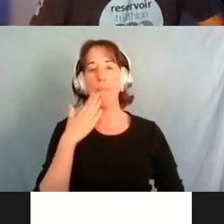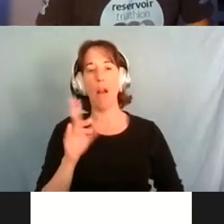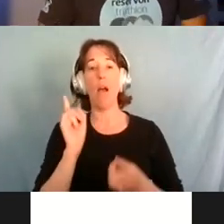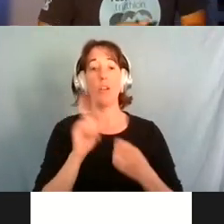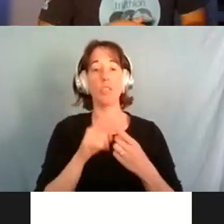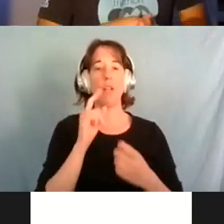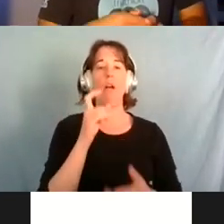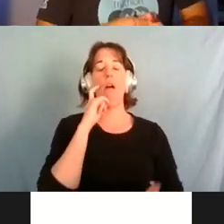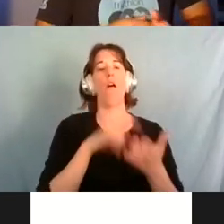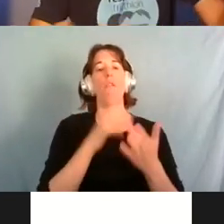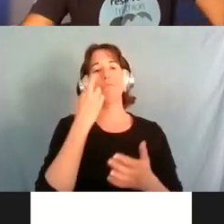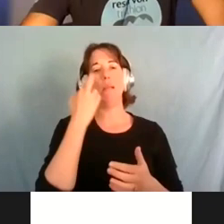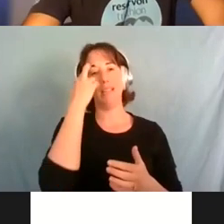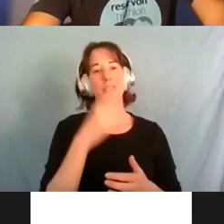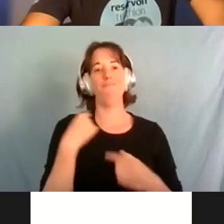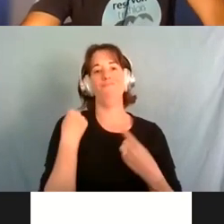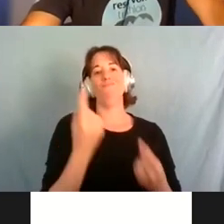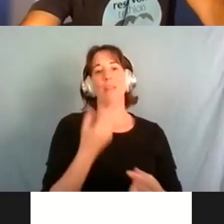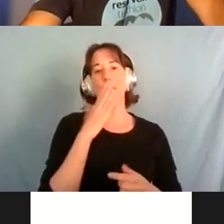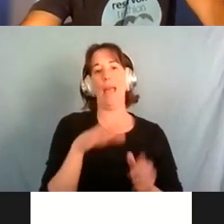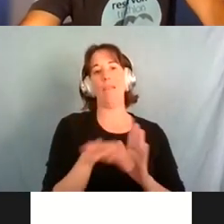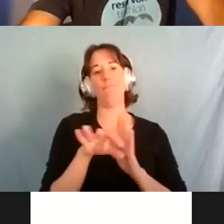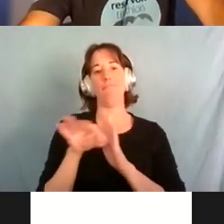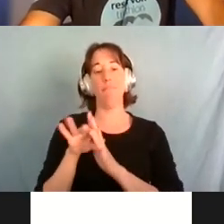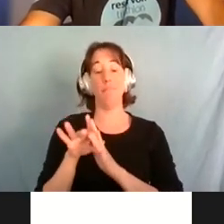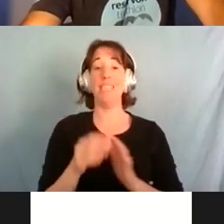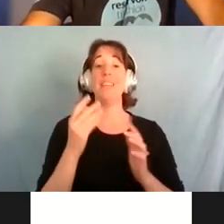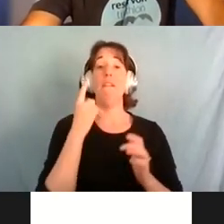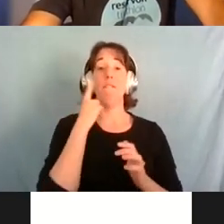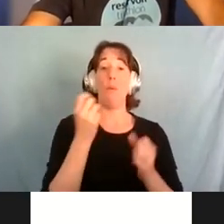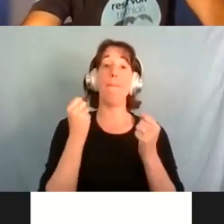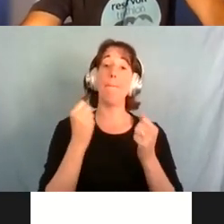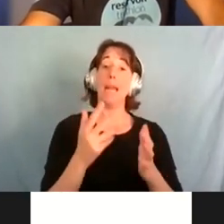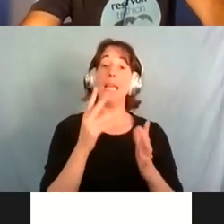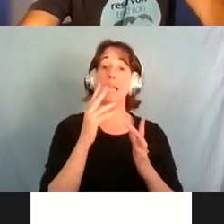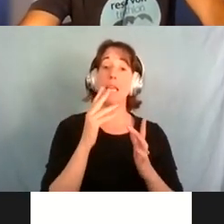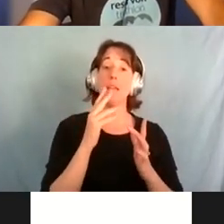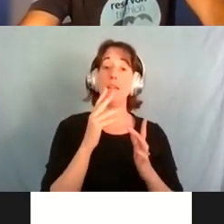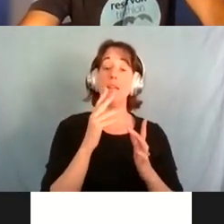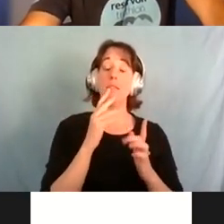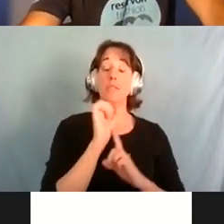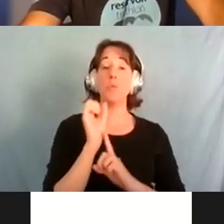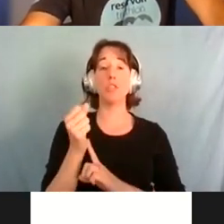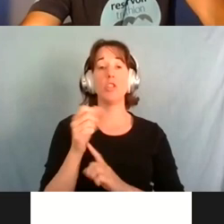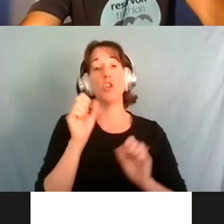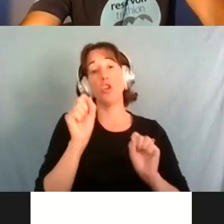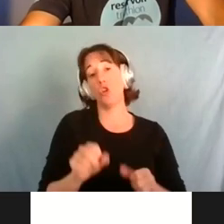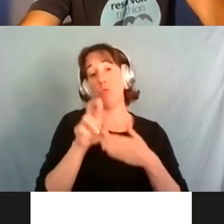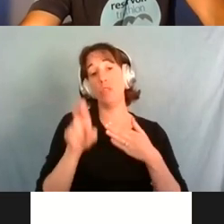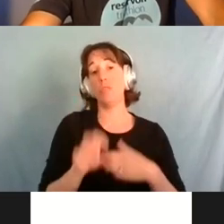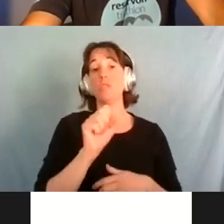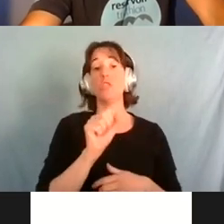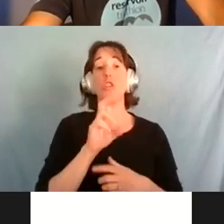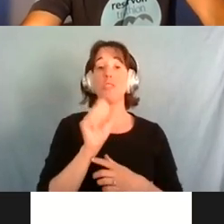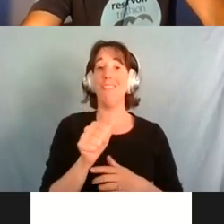bad. In many cases, this could result in SARSA never getting the best